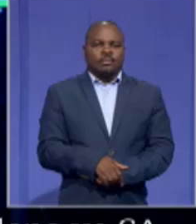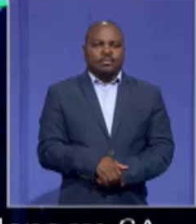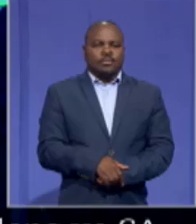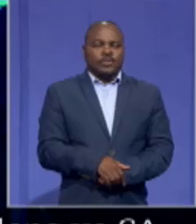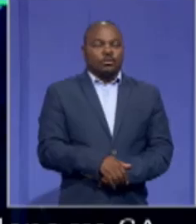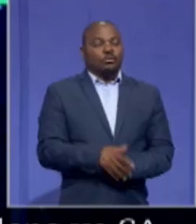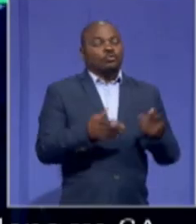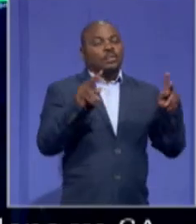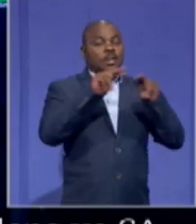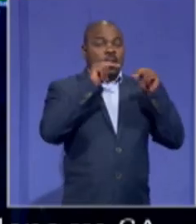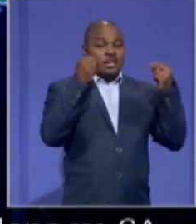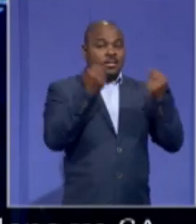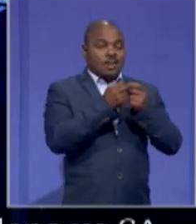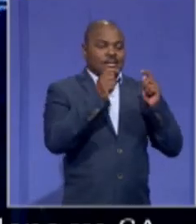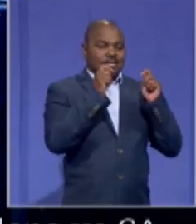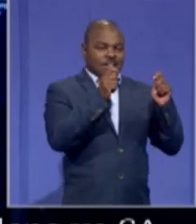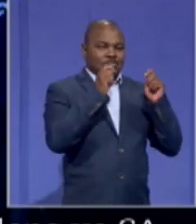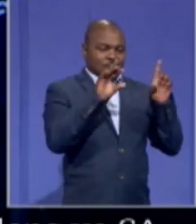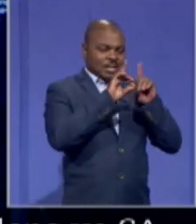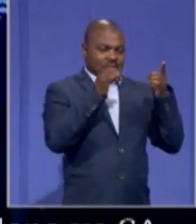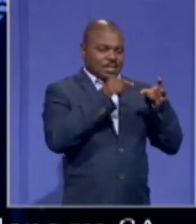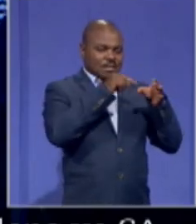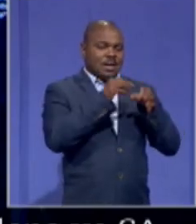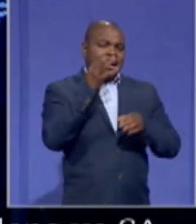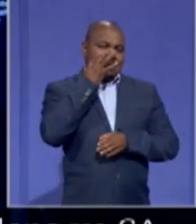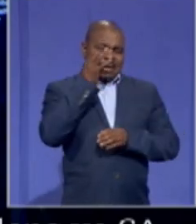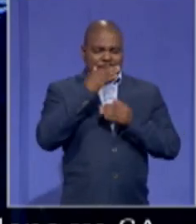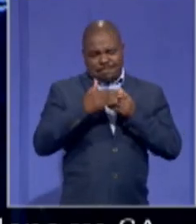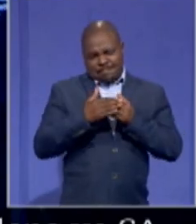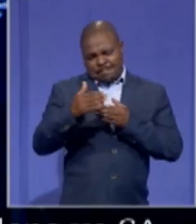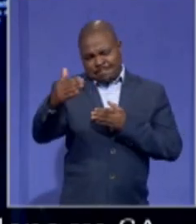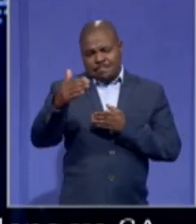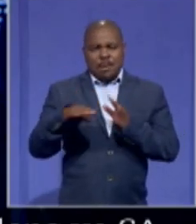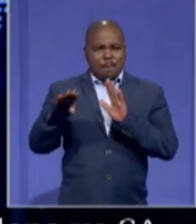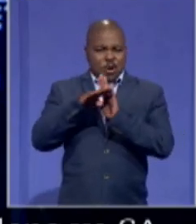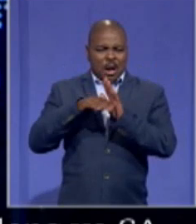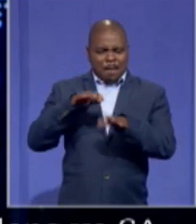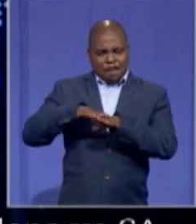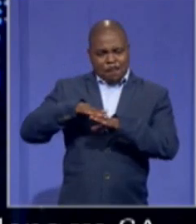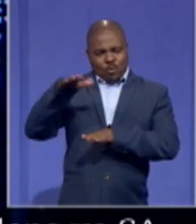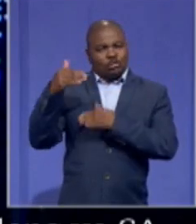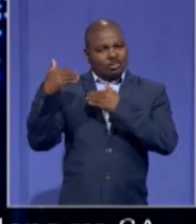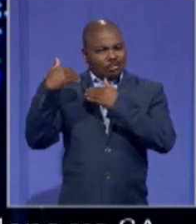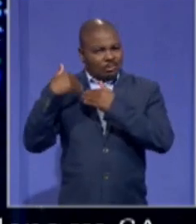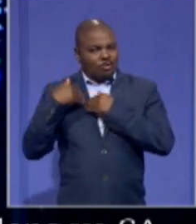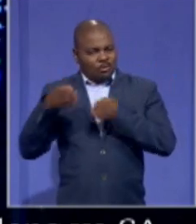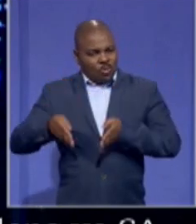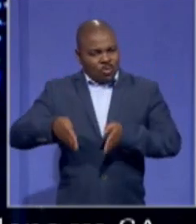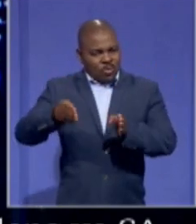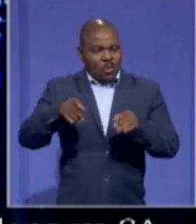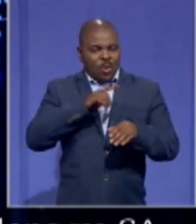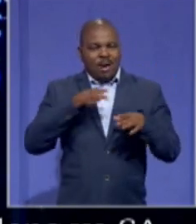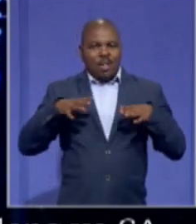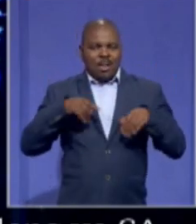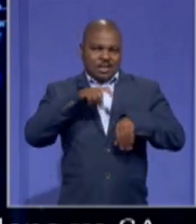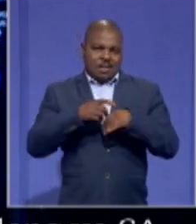Lefapha la naha la dipalangwang le hlapantse hore le tlilo matlafatsa matsholo a lona a polokeho mebileng sehleng sena sa